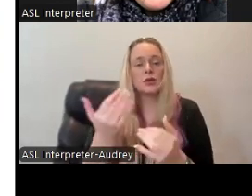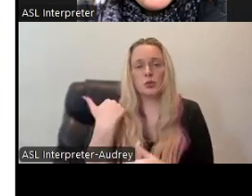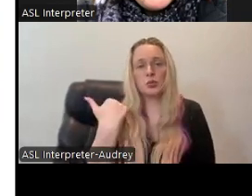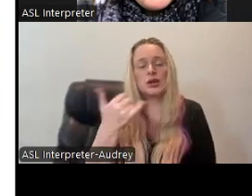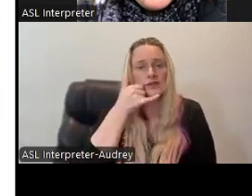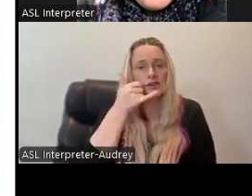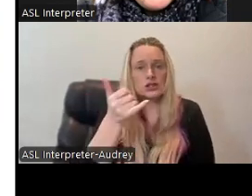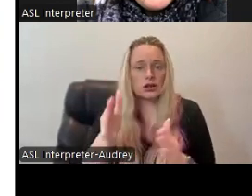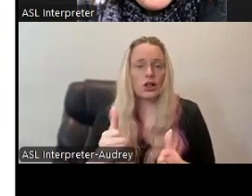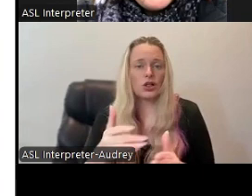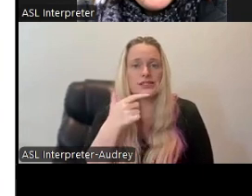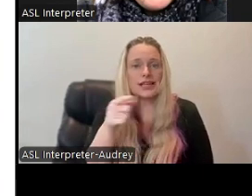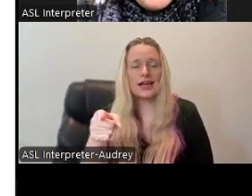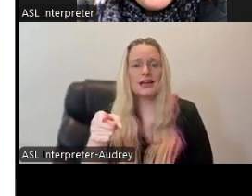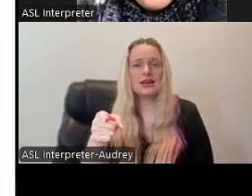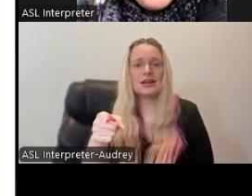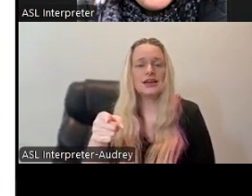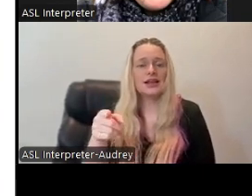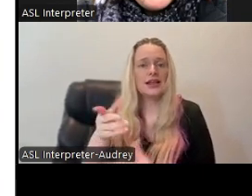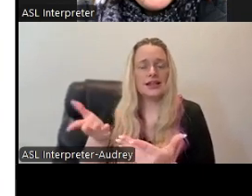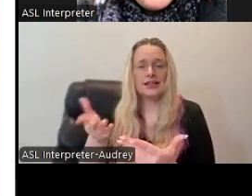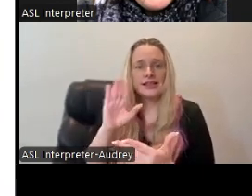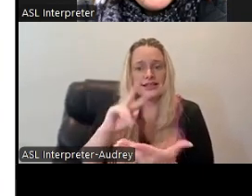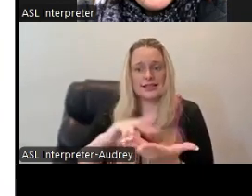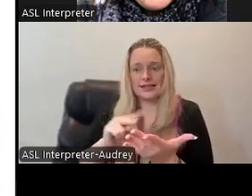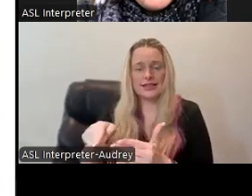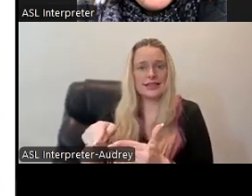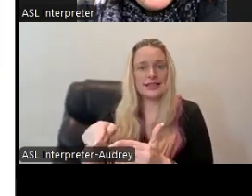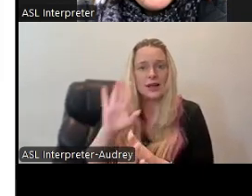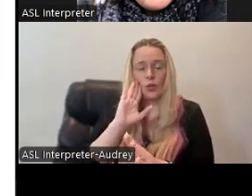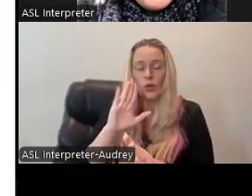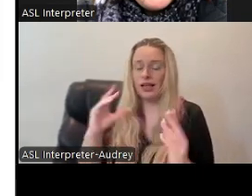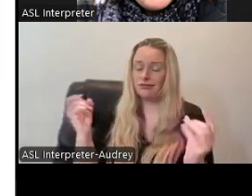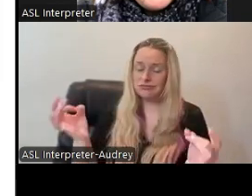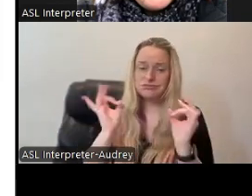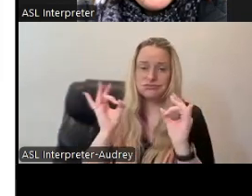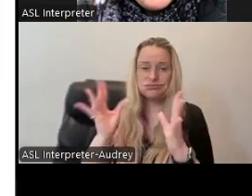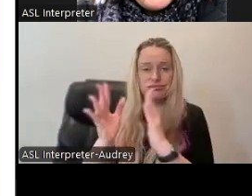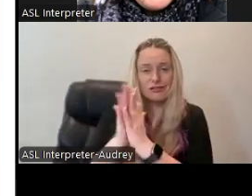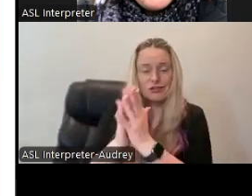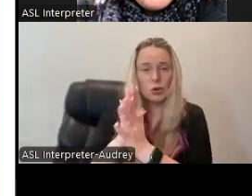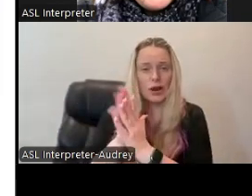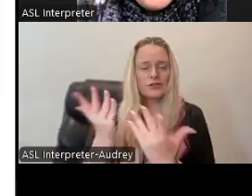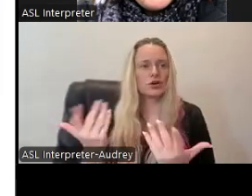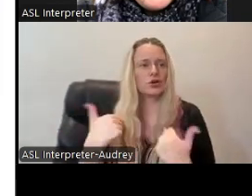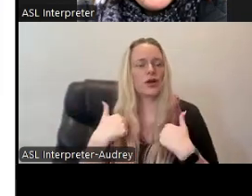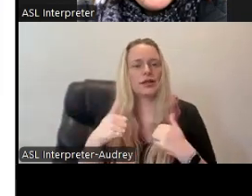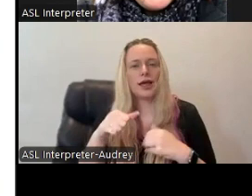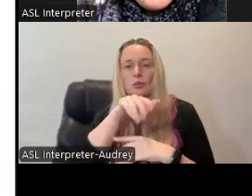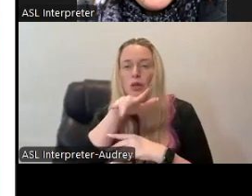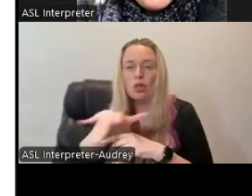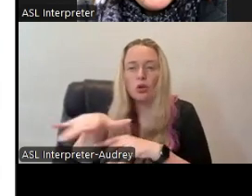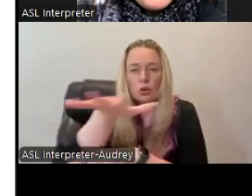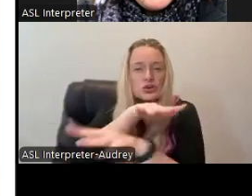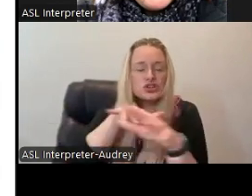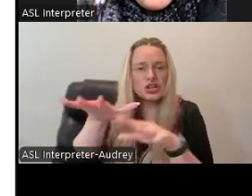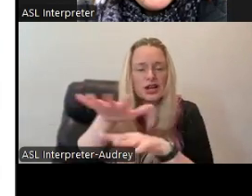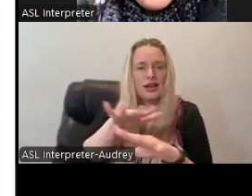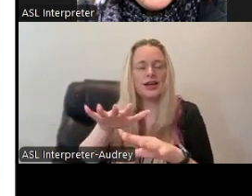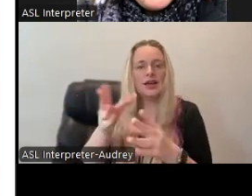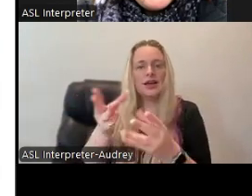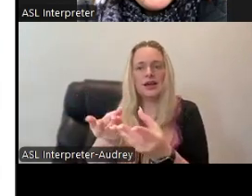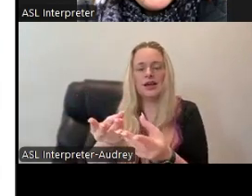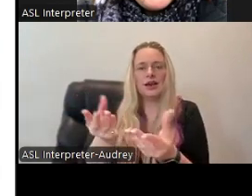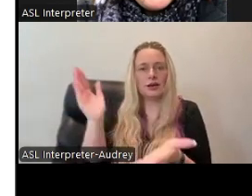how well the site is poised to welcome car traffic specifically, just as we're starting to get our head out of the pollution and congestion that was finally somewhat